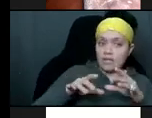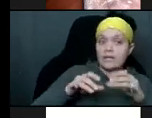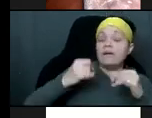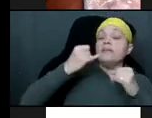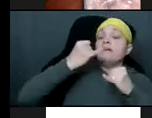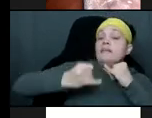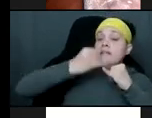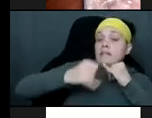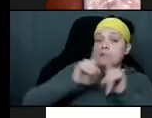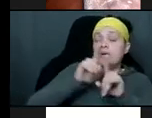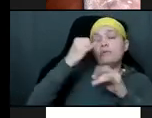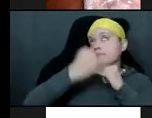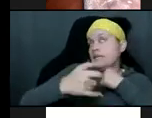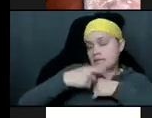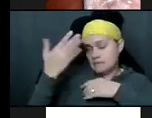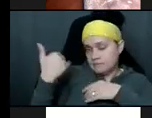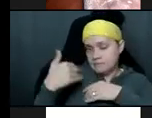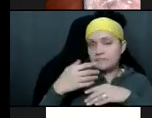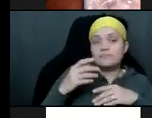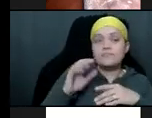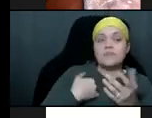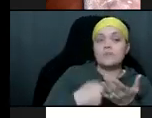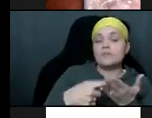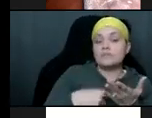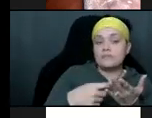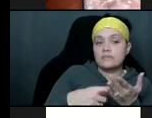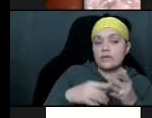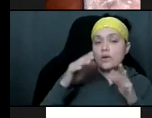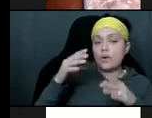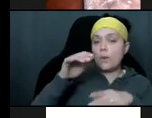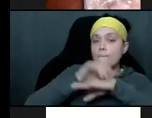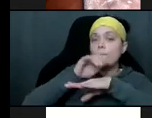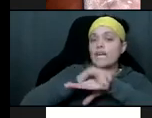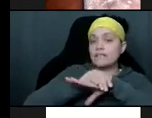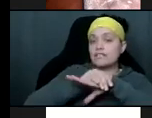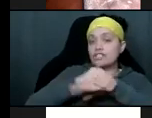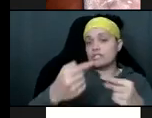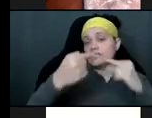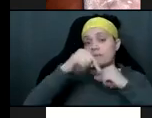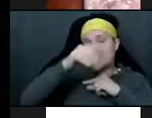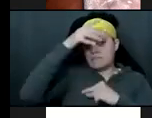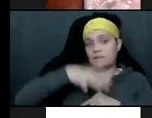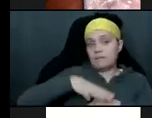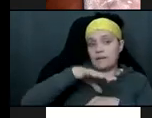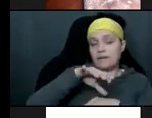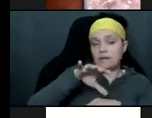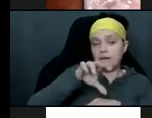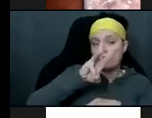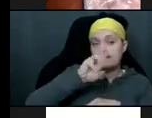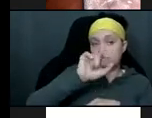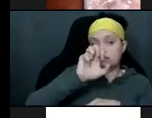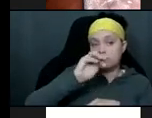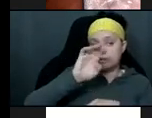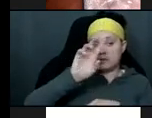Lastly, last time, we talked about the British coming out, and this man, Captain William